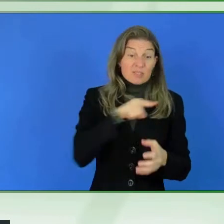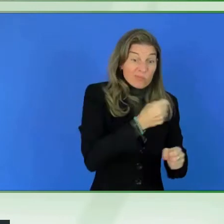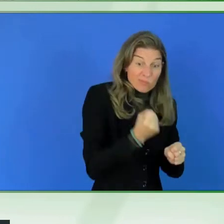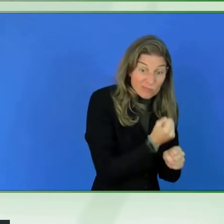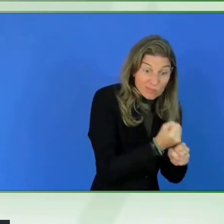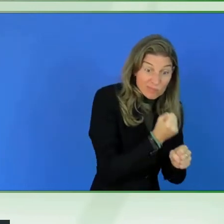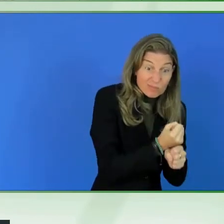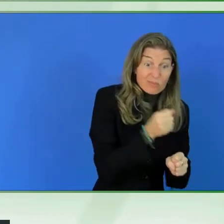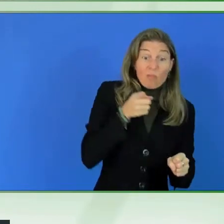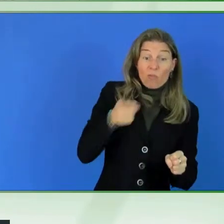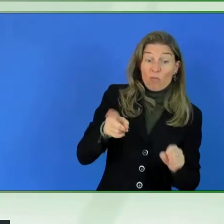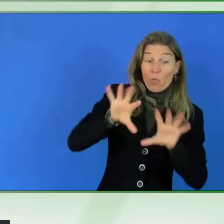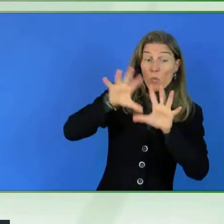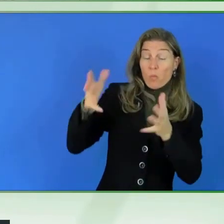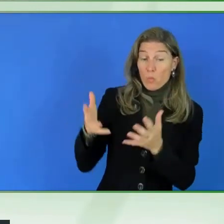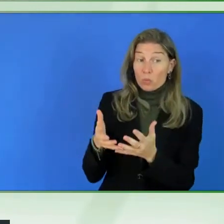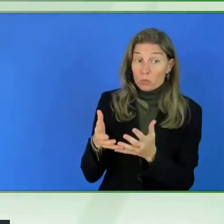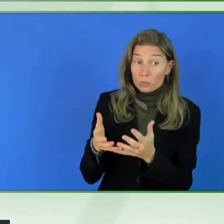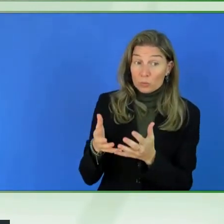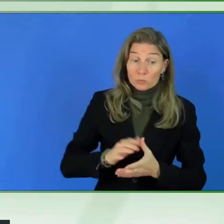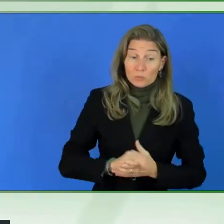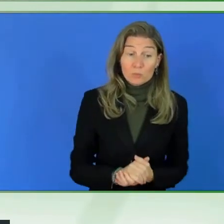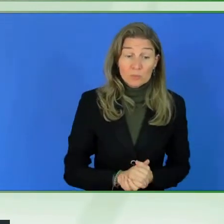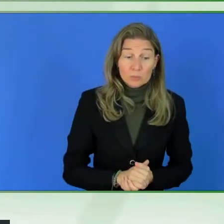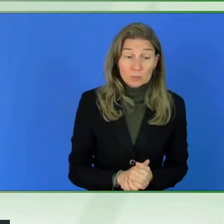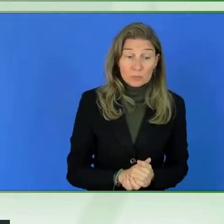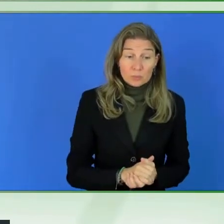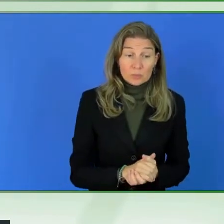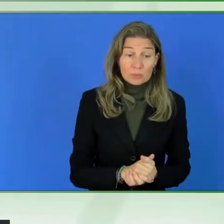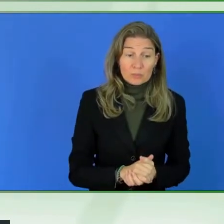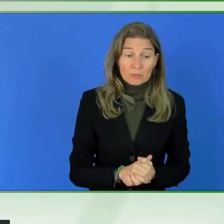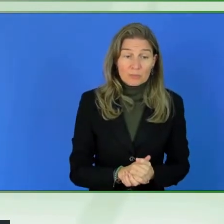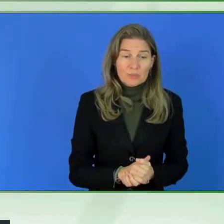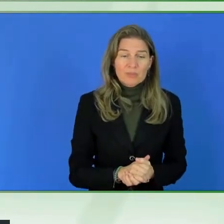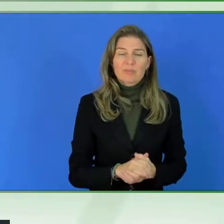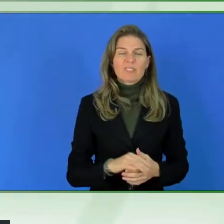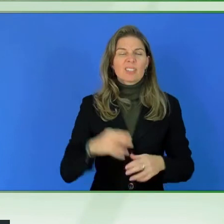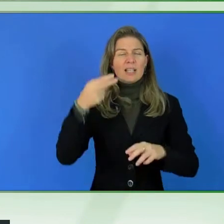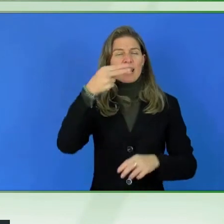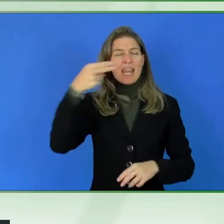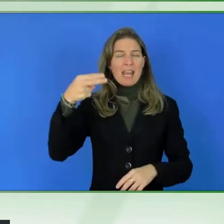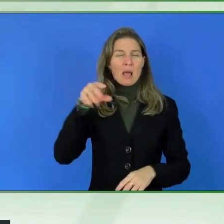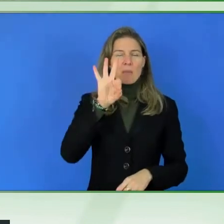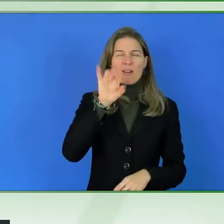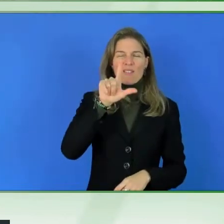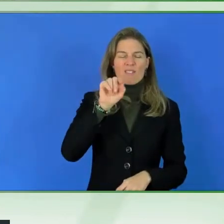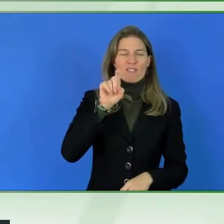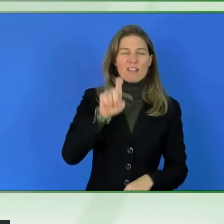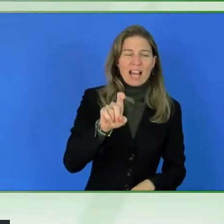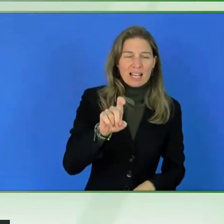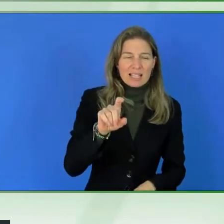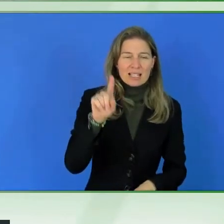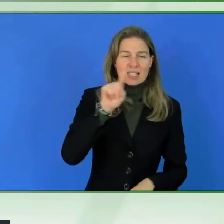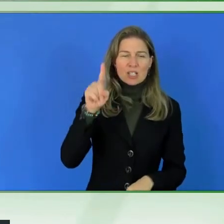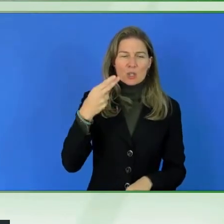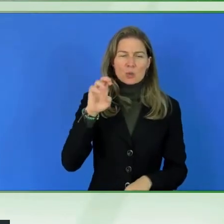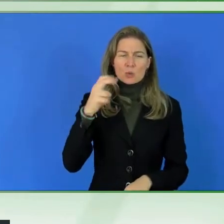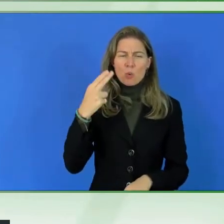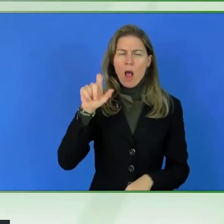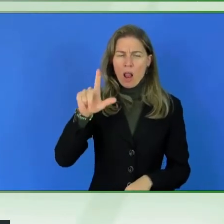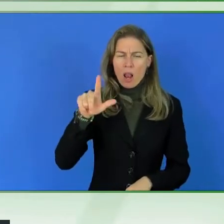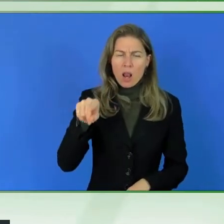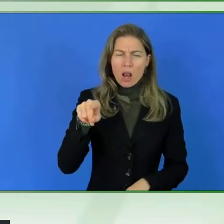Flex Zhuhai actually started PWD employment from year 2015, from